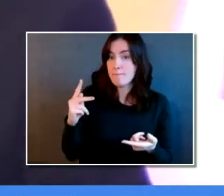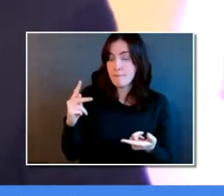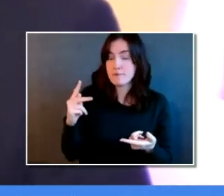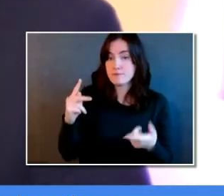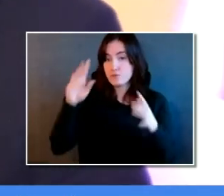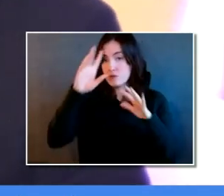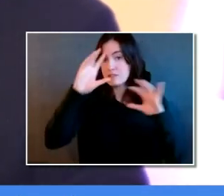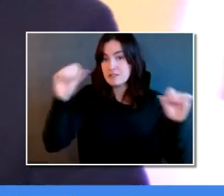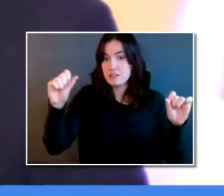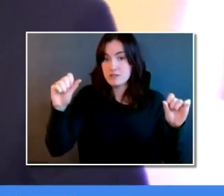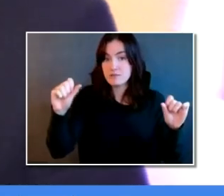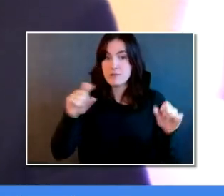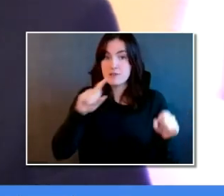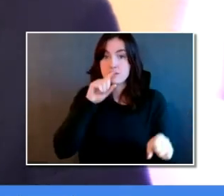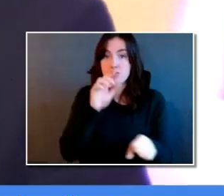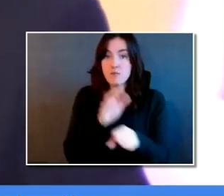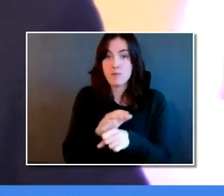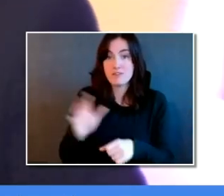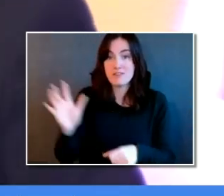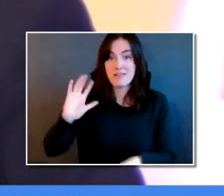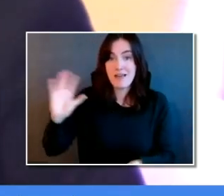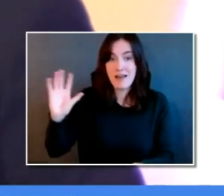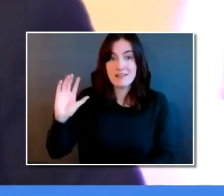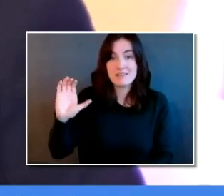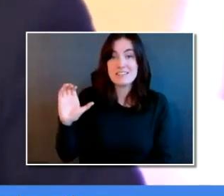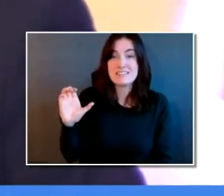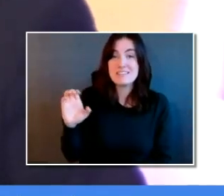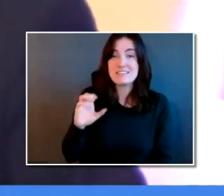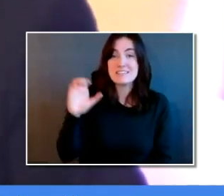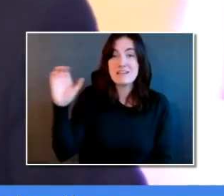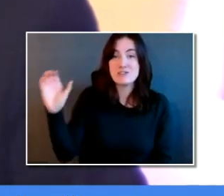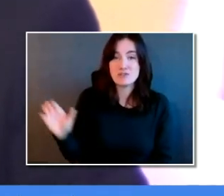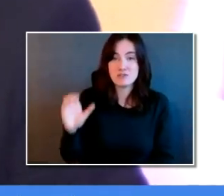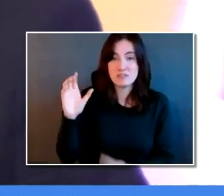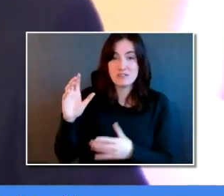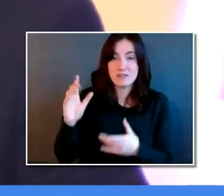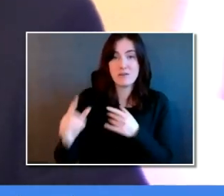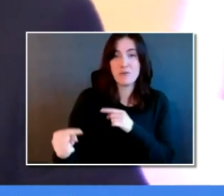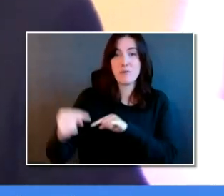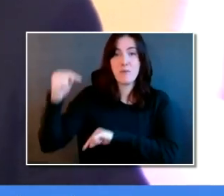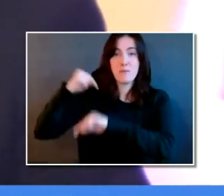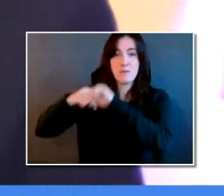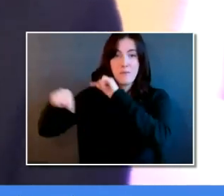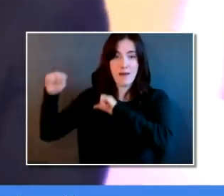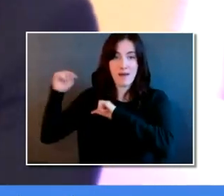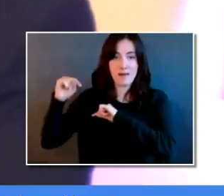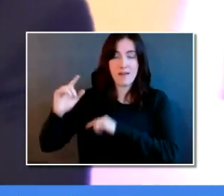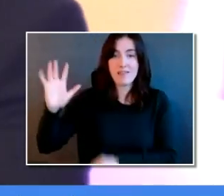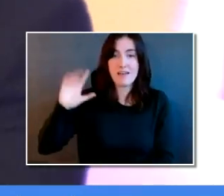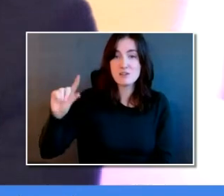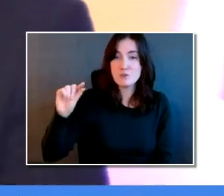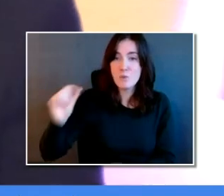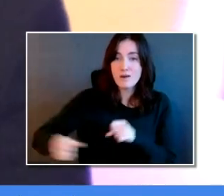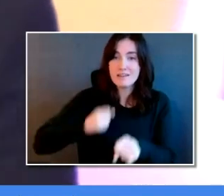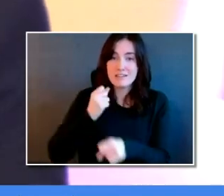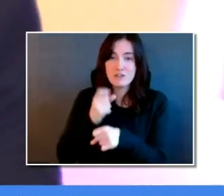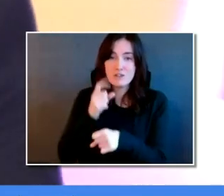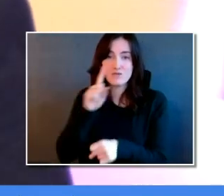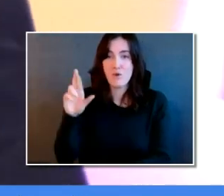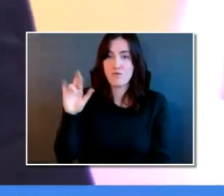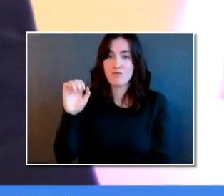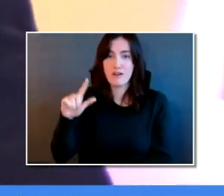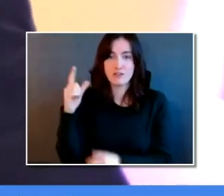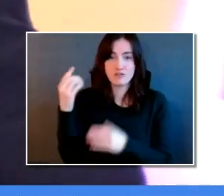last century and certainly the last 70 years when it comes to racial justice. They are telling us what they intend to